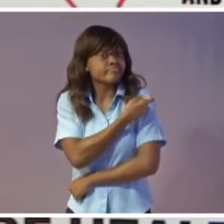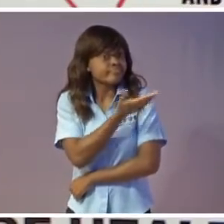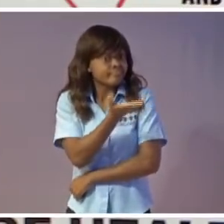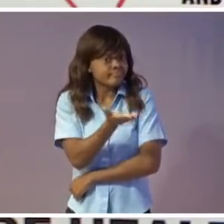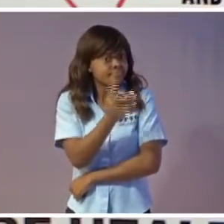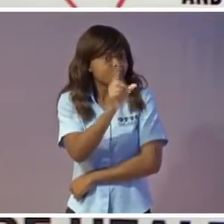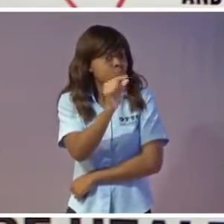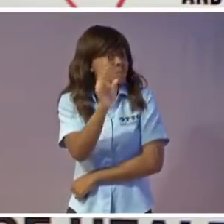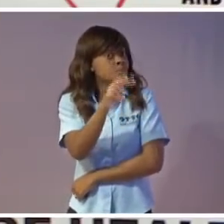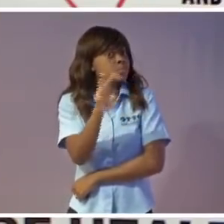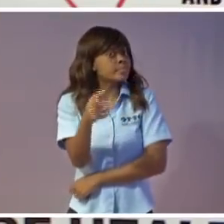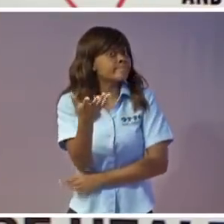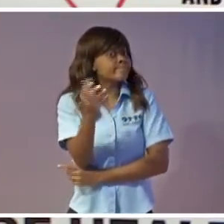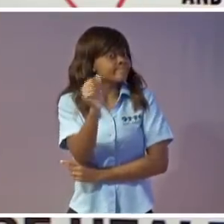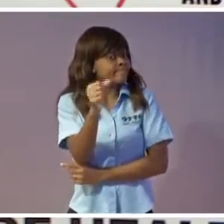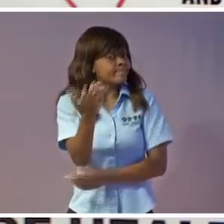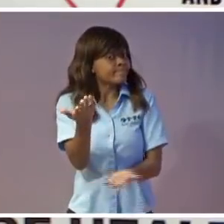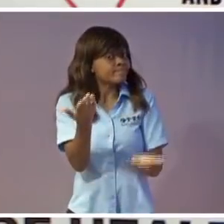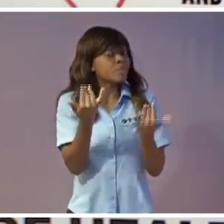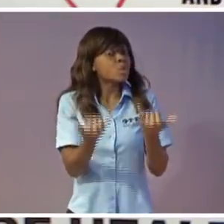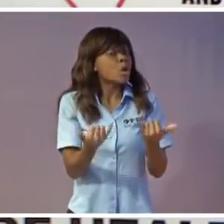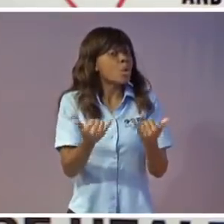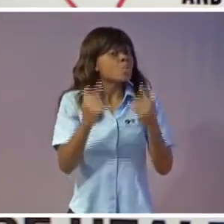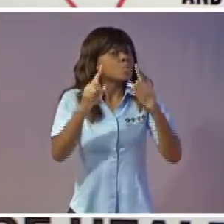Because as we go into the 3rd year of this pandemic,